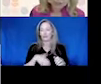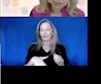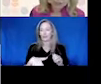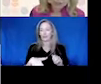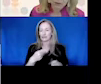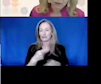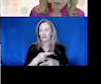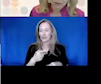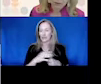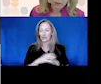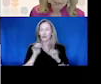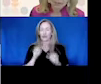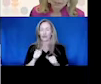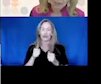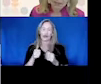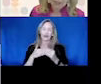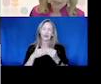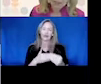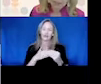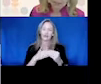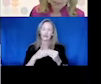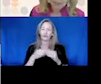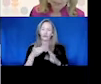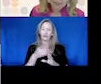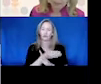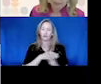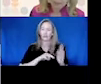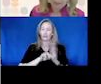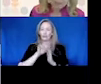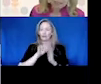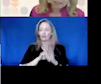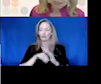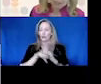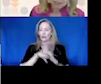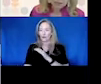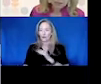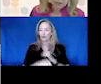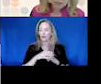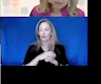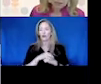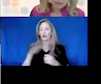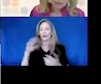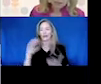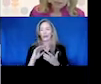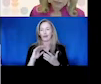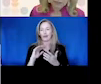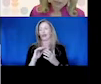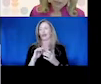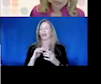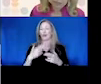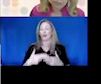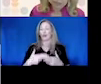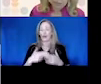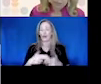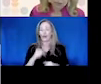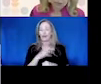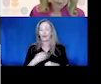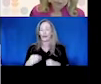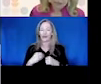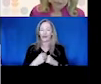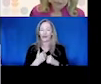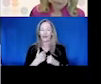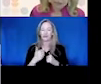preterm birth and low birth weight babies, and safe sleep. Since we know improving maternal and infant health outcomes is